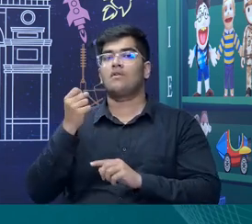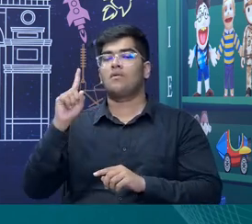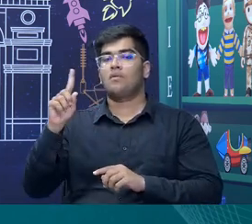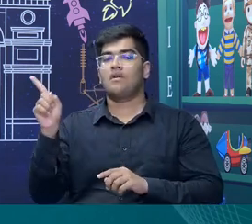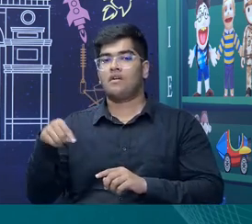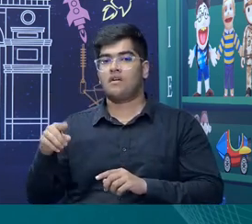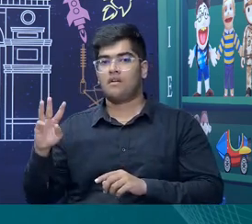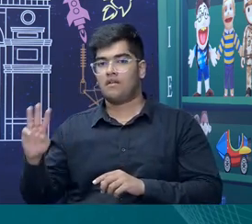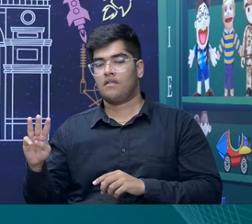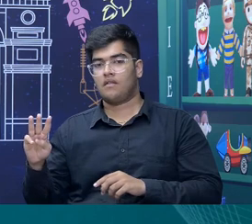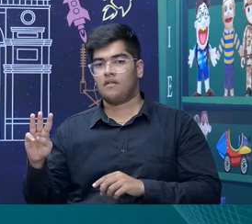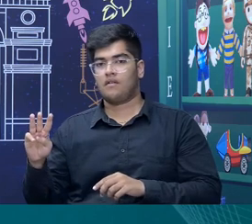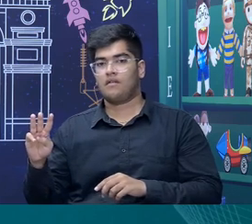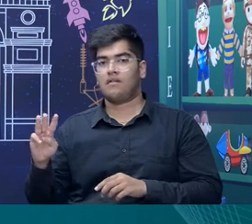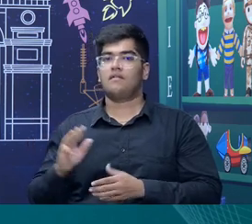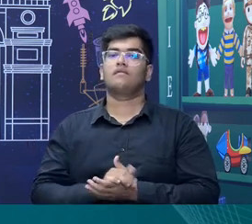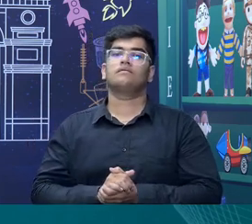one by three